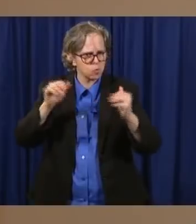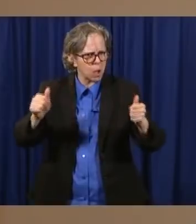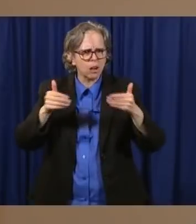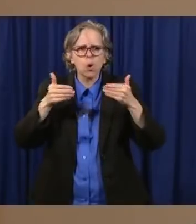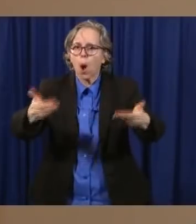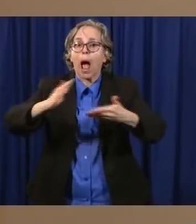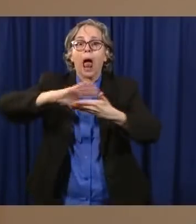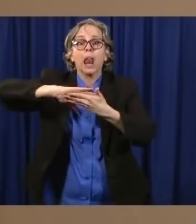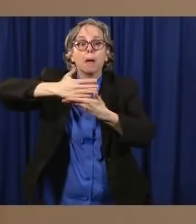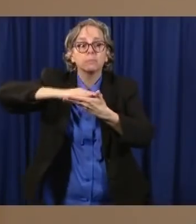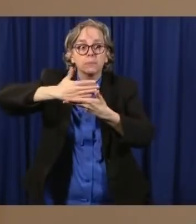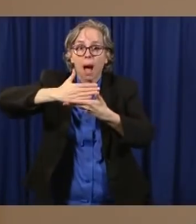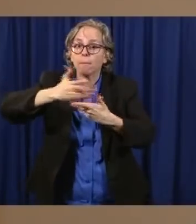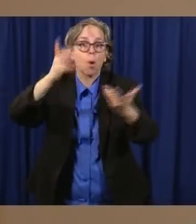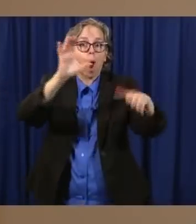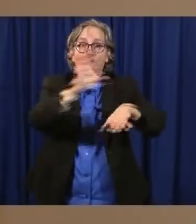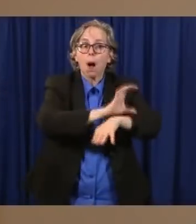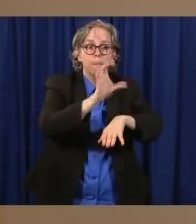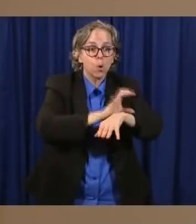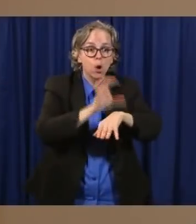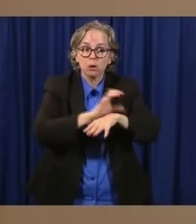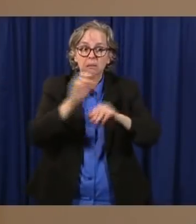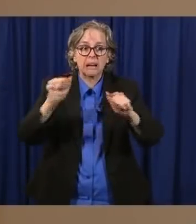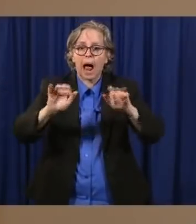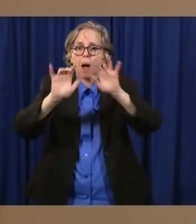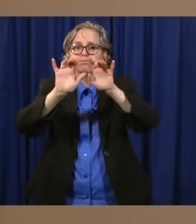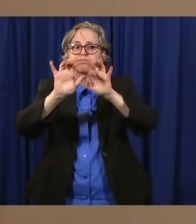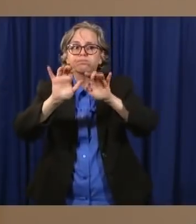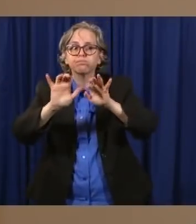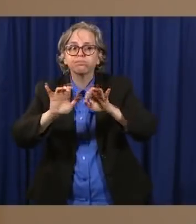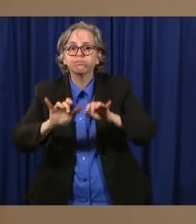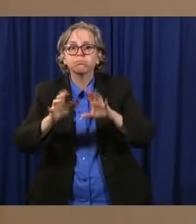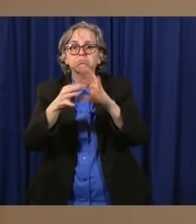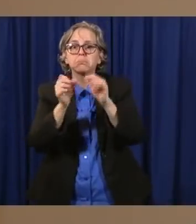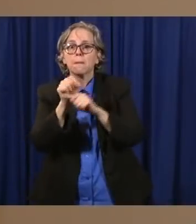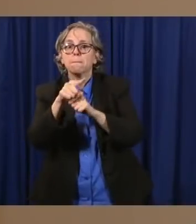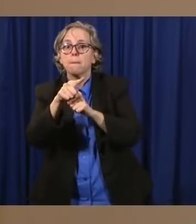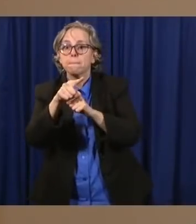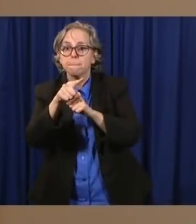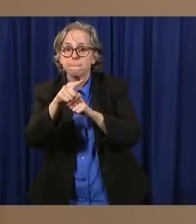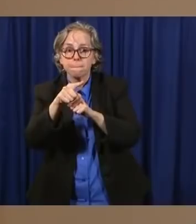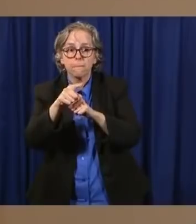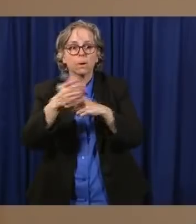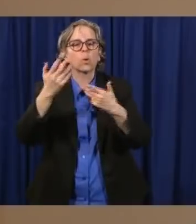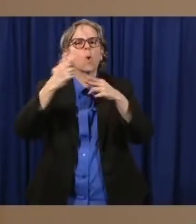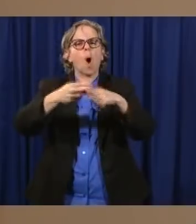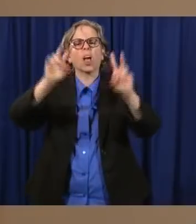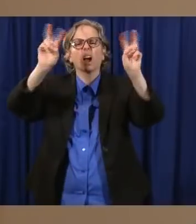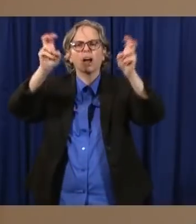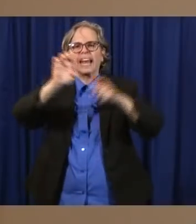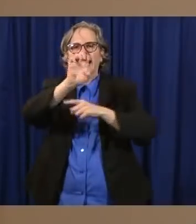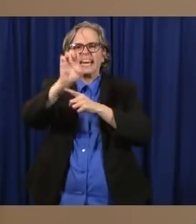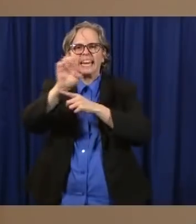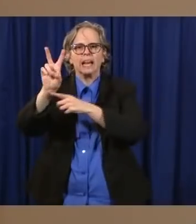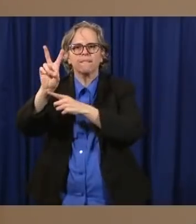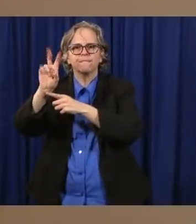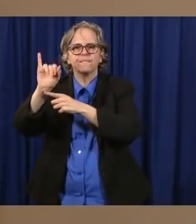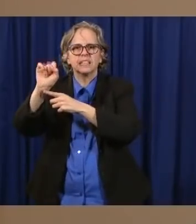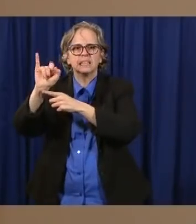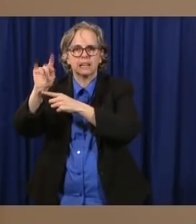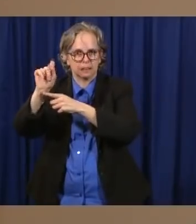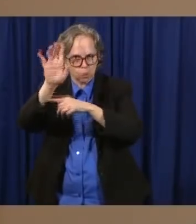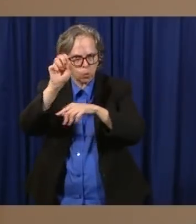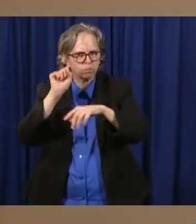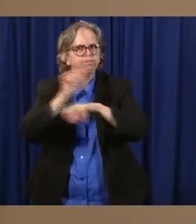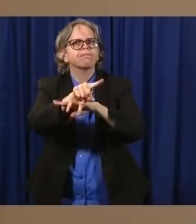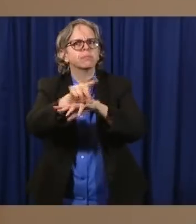can message your doctor and say, these are the symptoms that I'm having, and the doctor messages back with instructions of what you